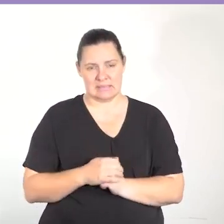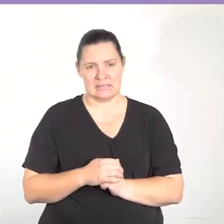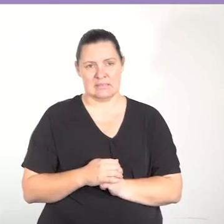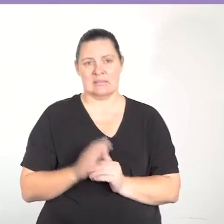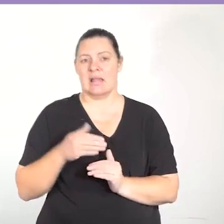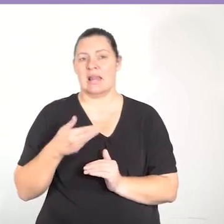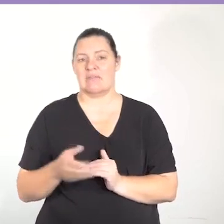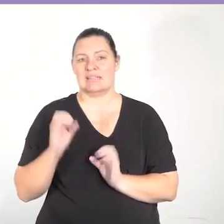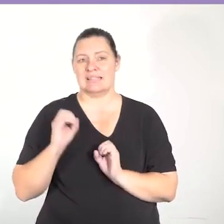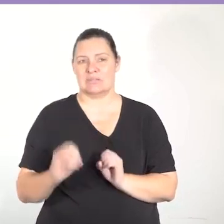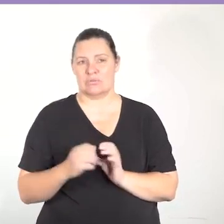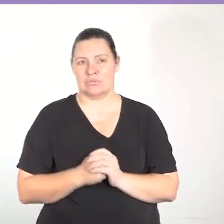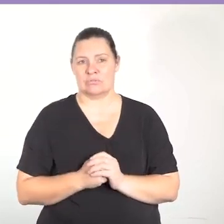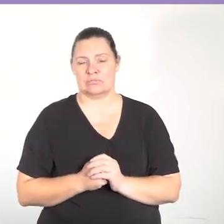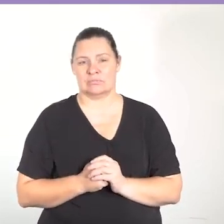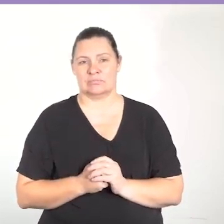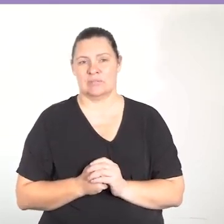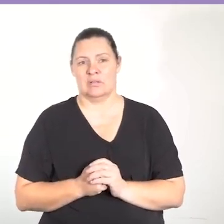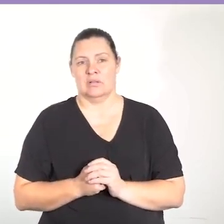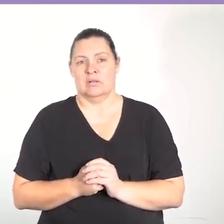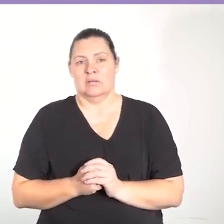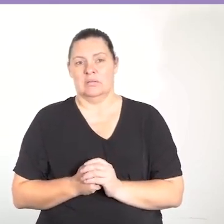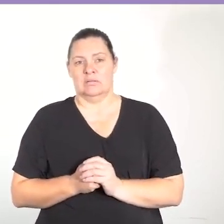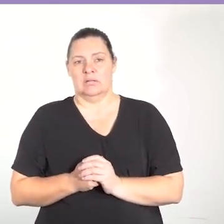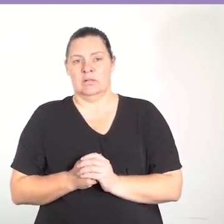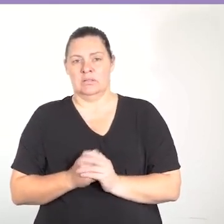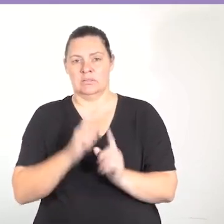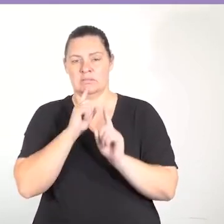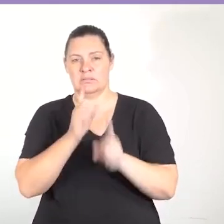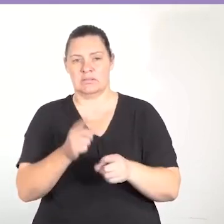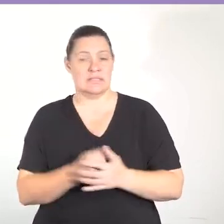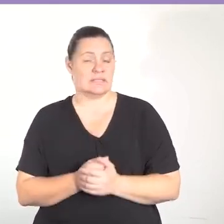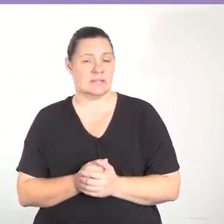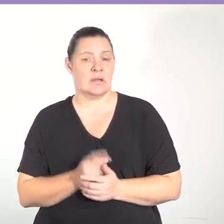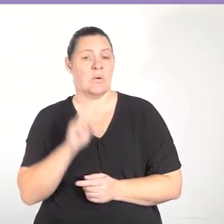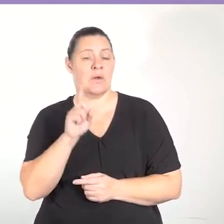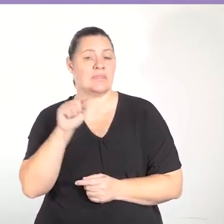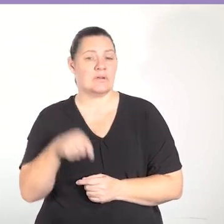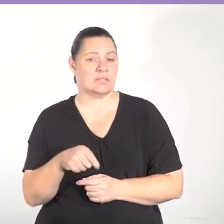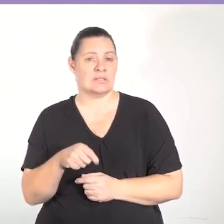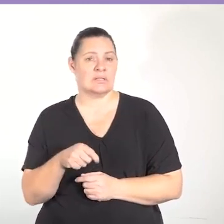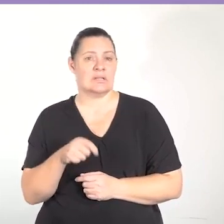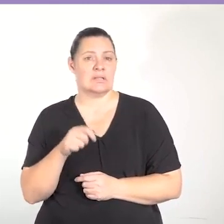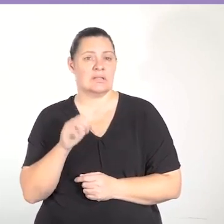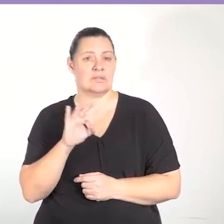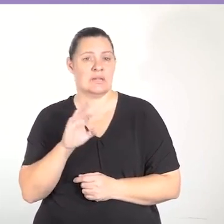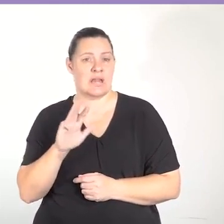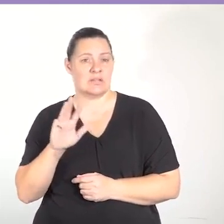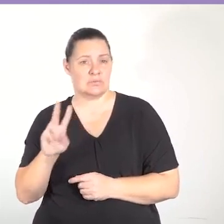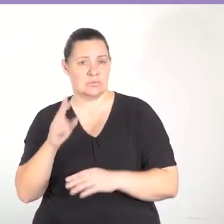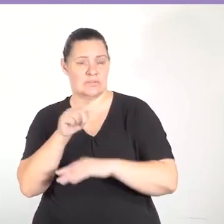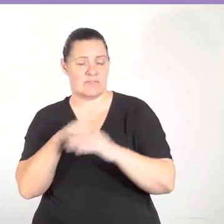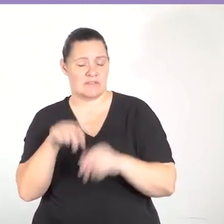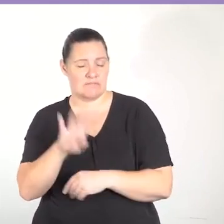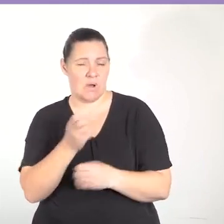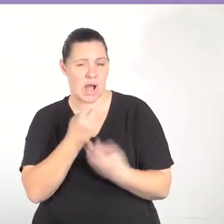that. We are left with 0, and then that means there are no remainders. 1,392 divided